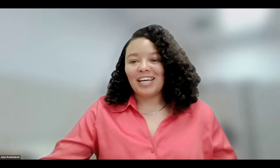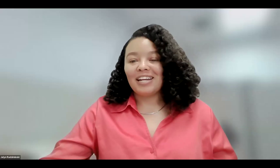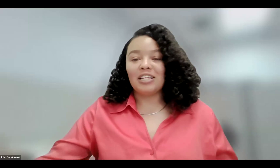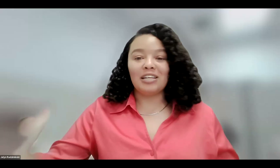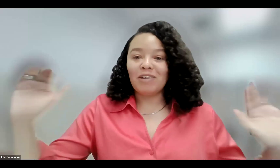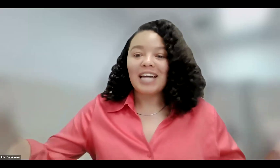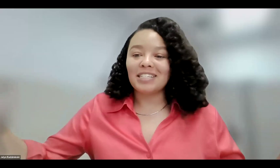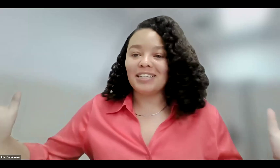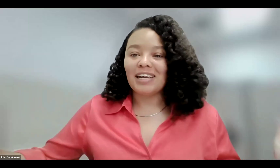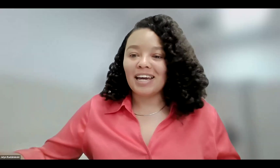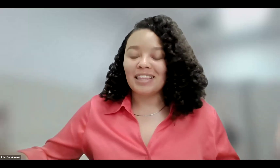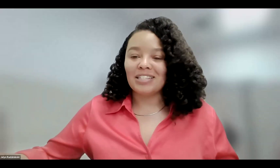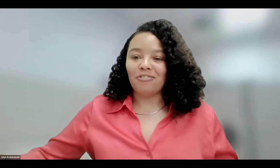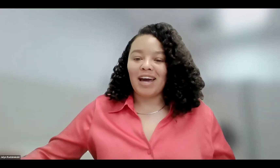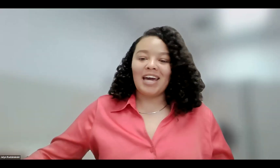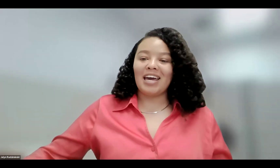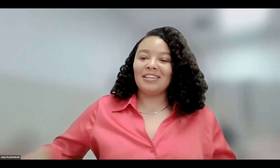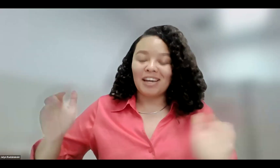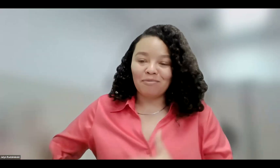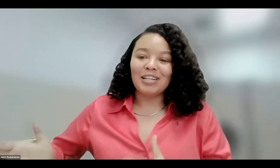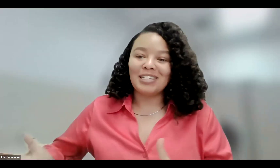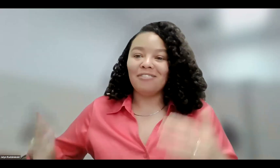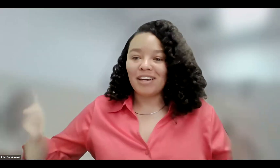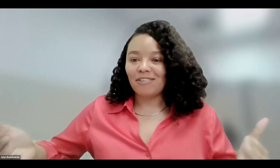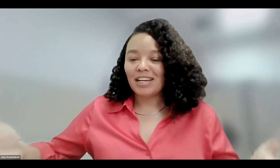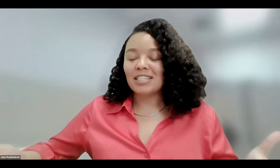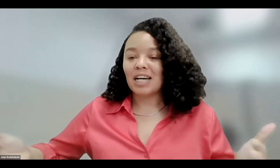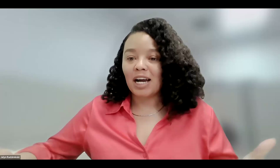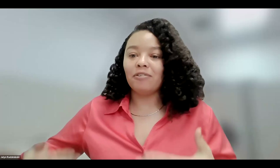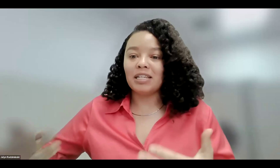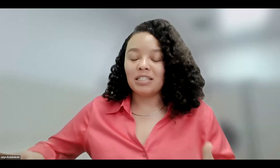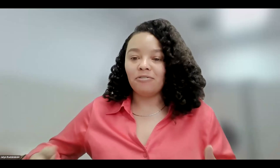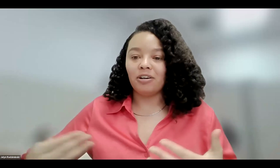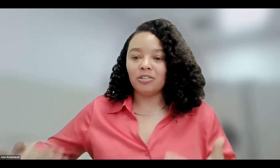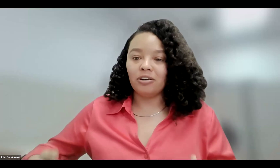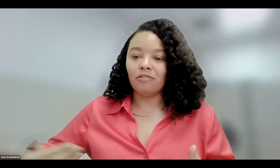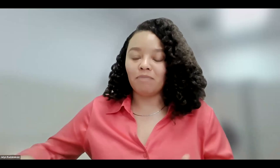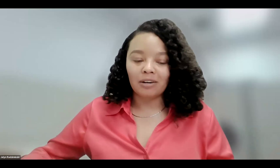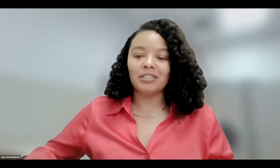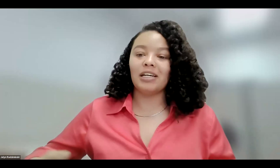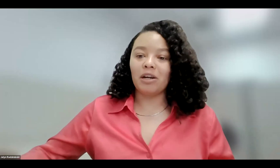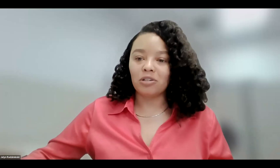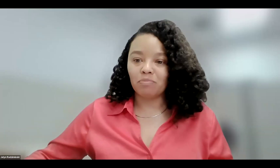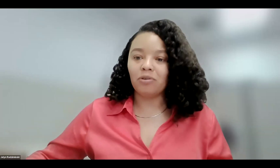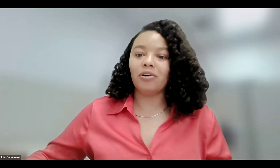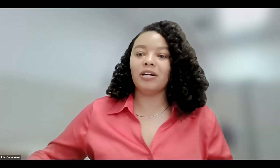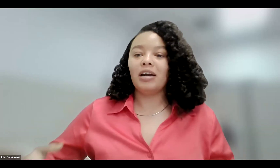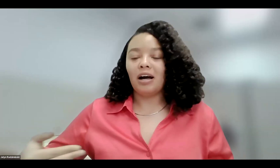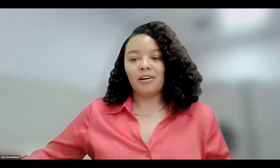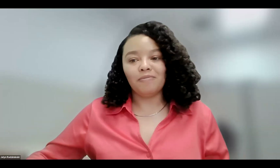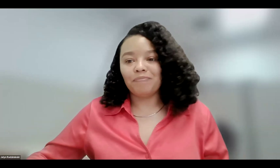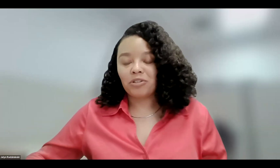Ira said, we can't just litigate this away. And like Britt said, we need time for these different alternative models like peer